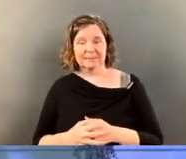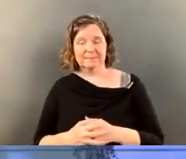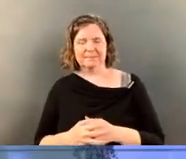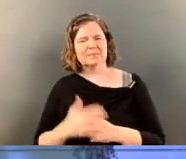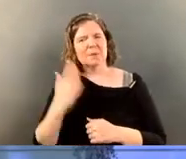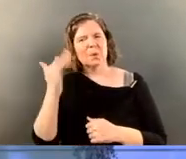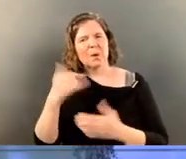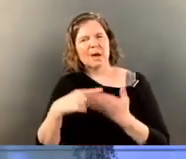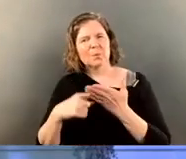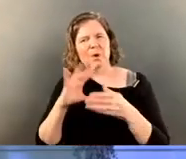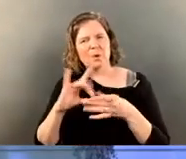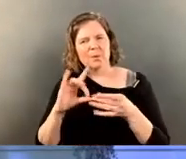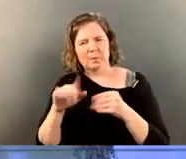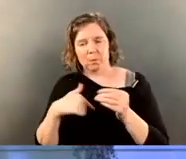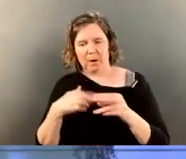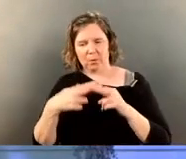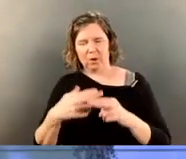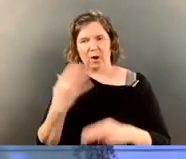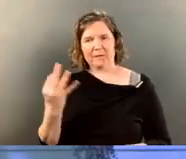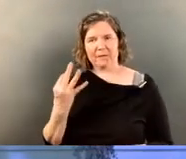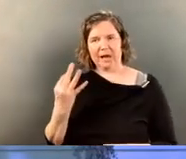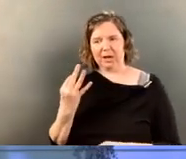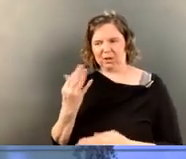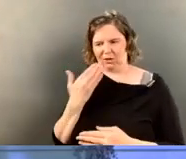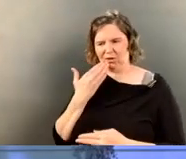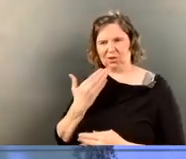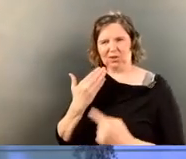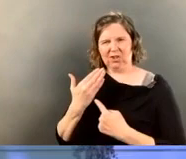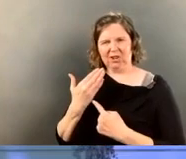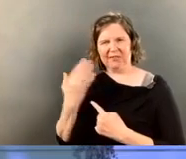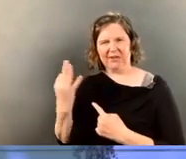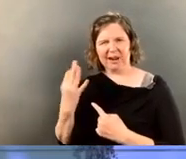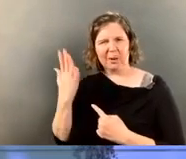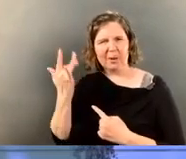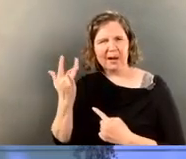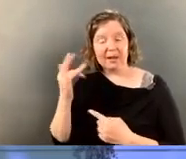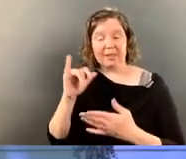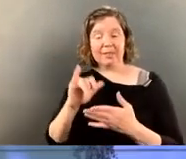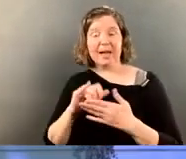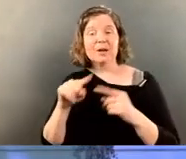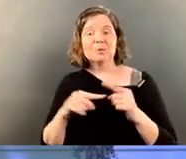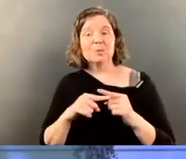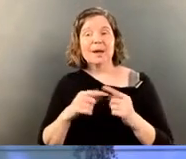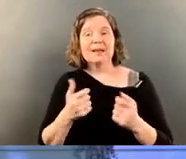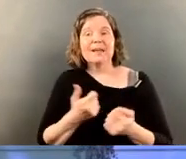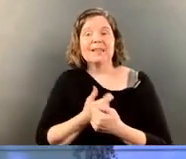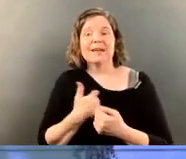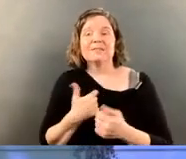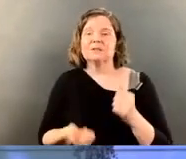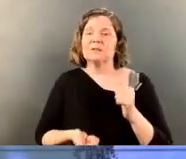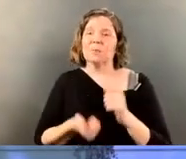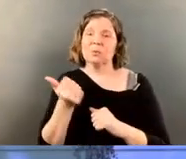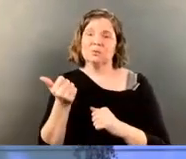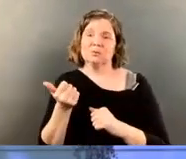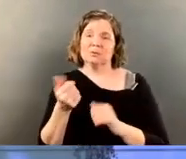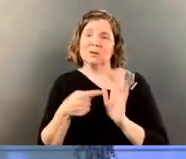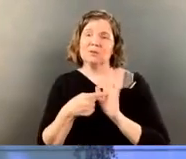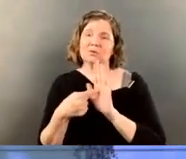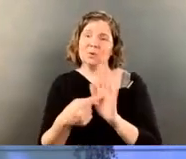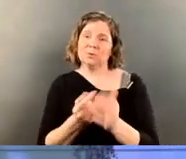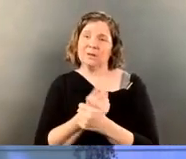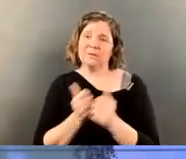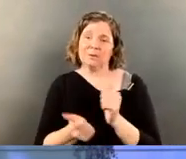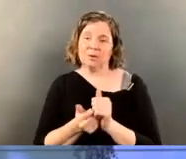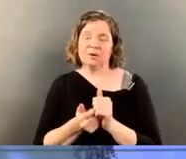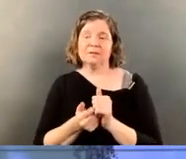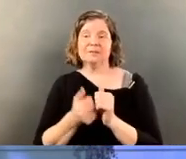Why do we talk about, why do we call Friday when Jesus died Good Friday? It's because that's when he loved us the most. For God